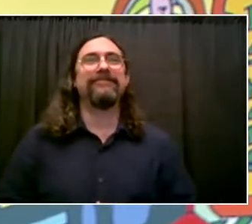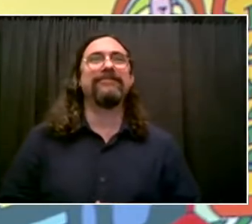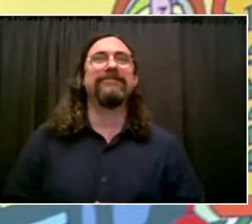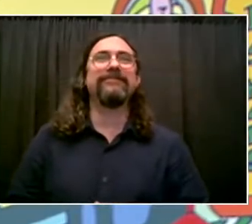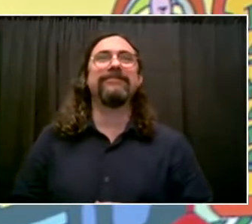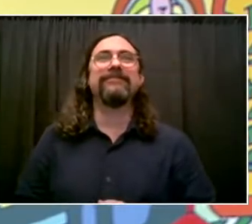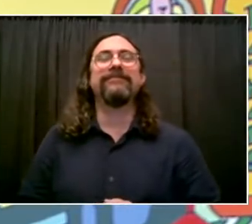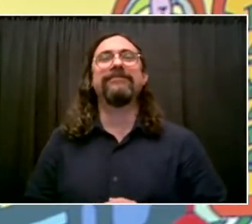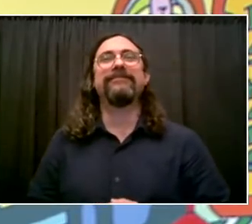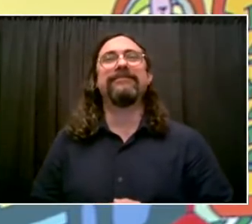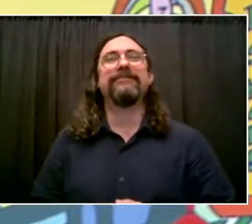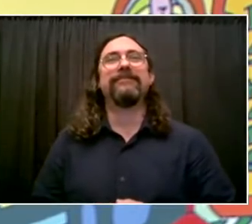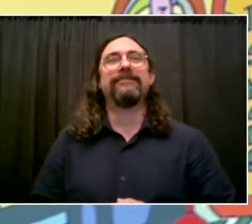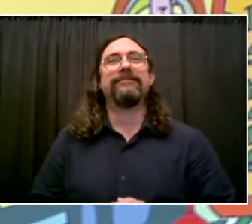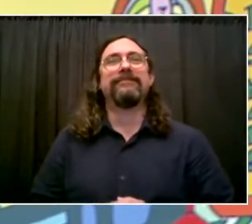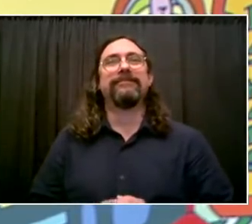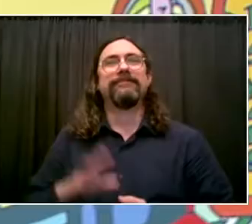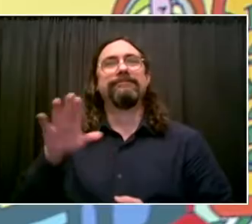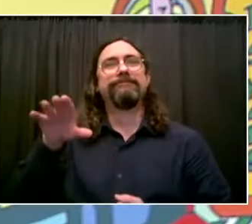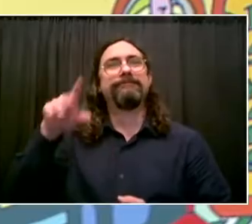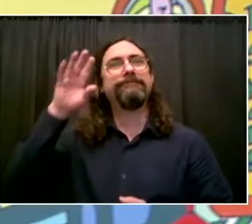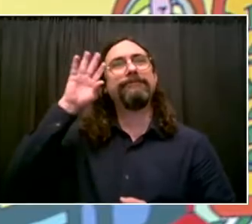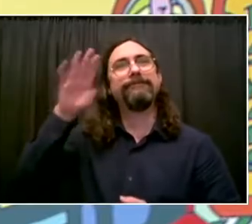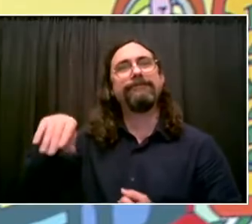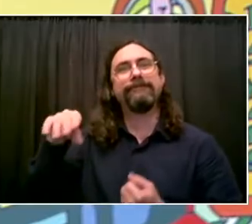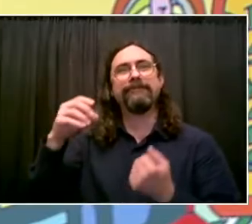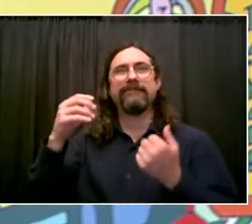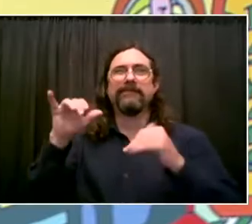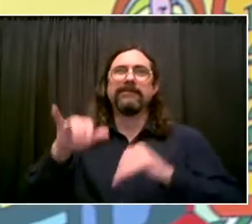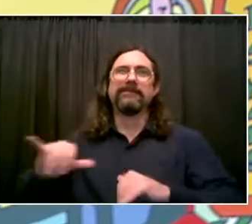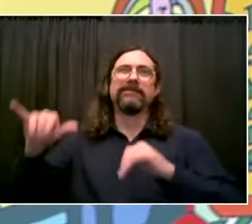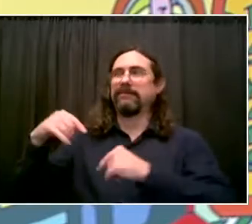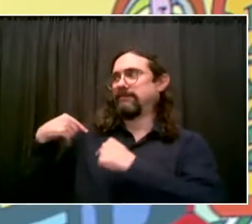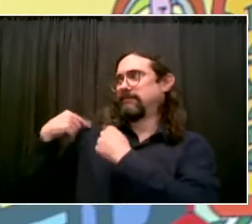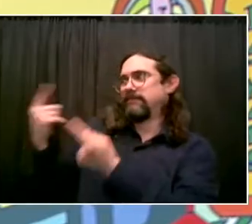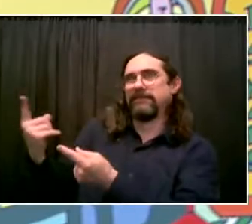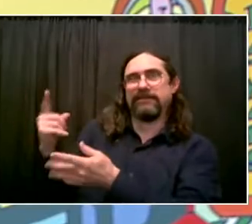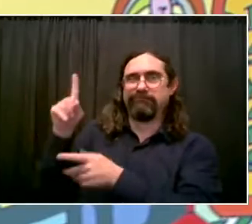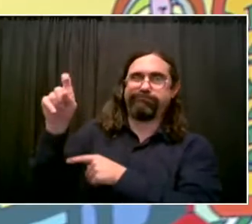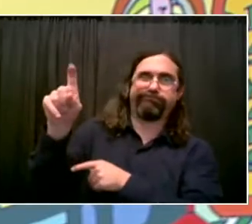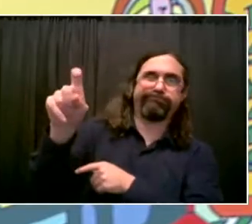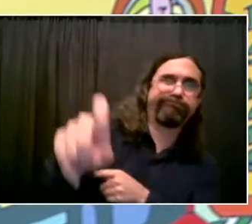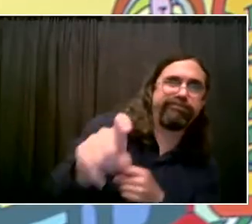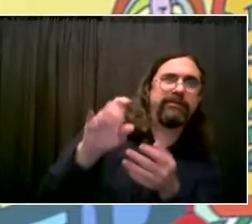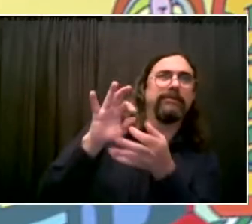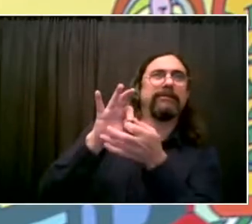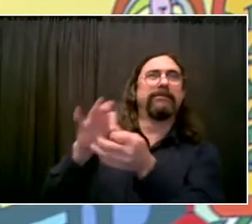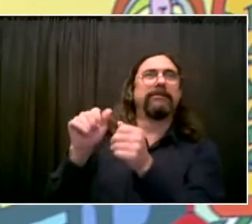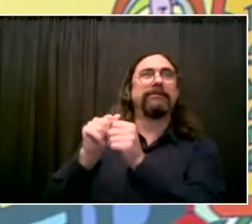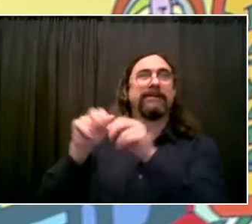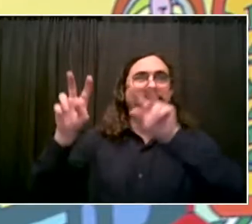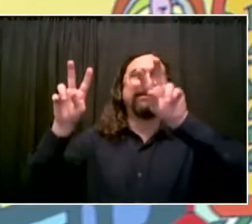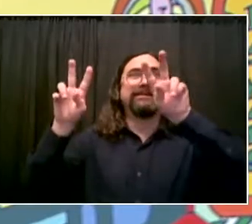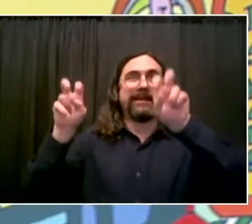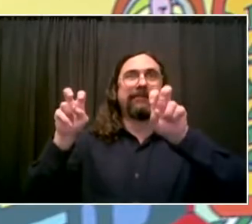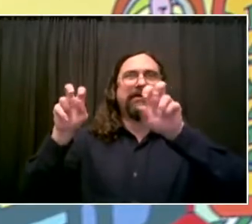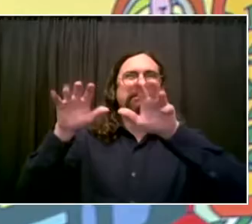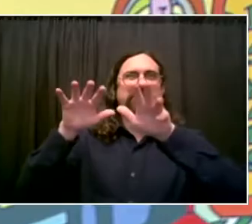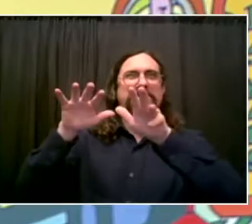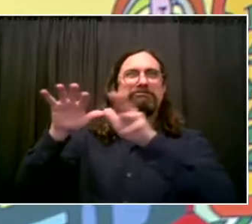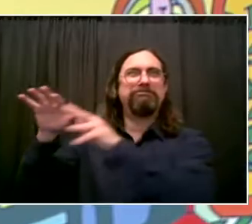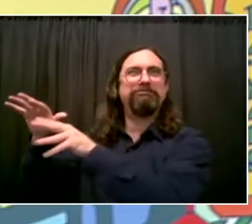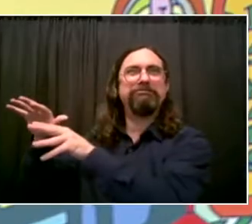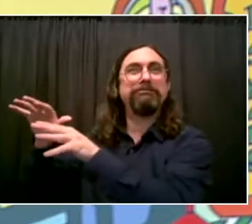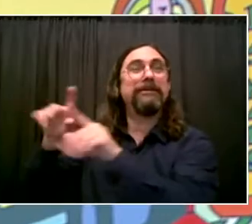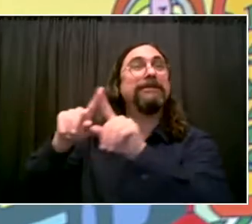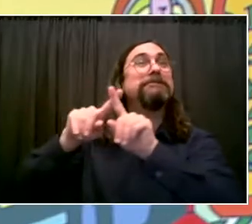questions about the debate. This is not going to be about that. This is a little bit different. Just goes back to the issue of crime, though. Last time we